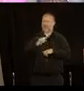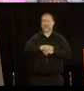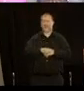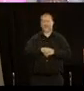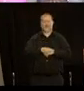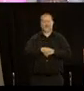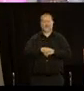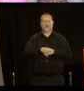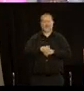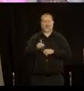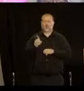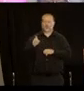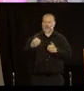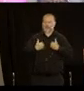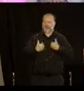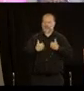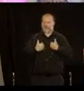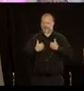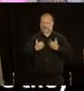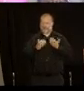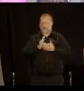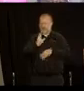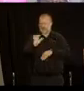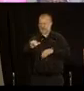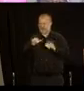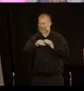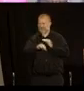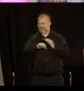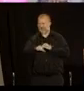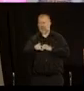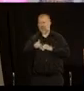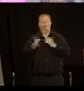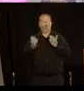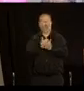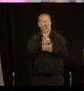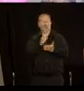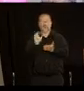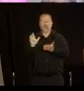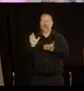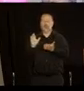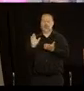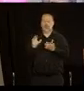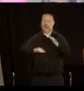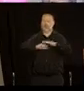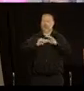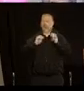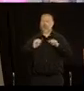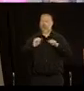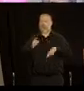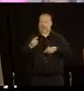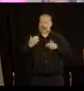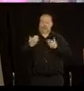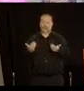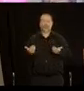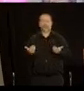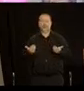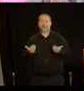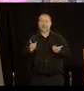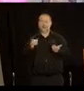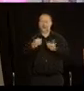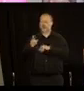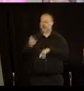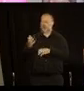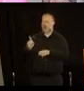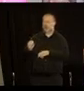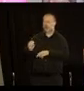they should have access to in order to maximize their ability to do whatever